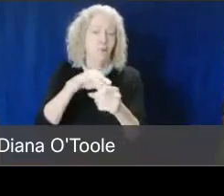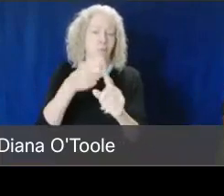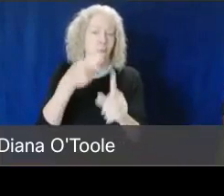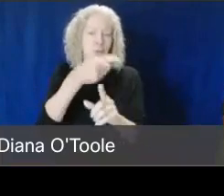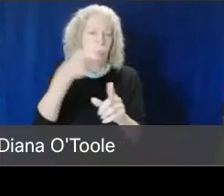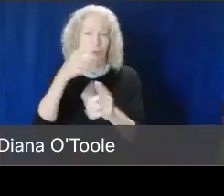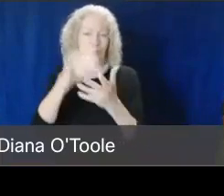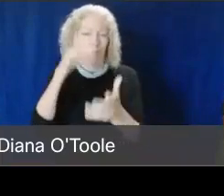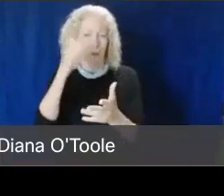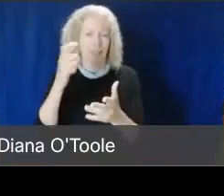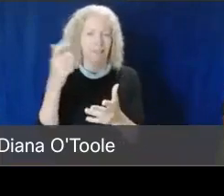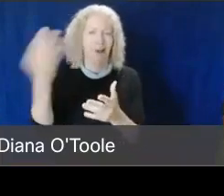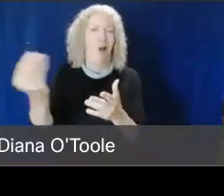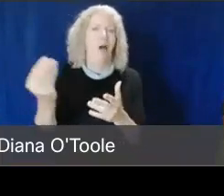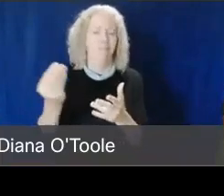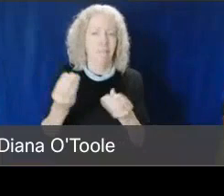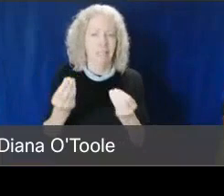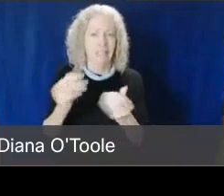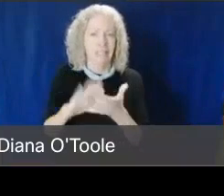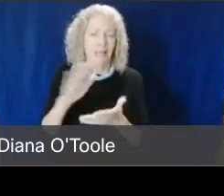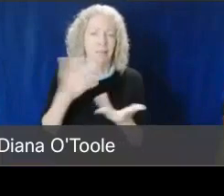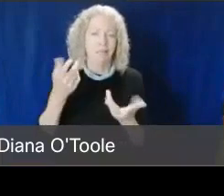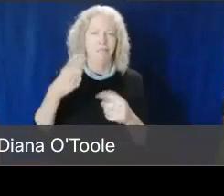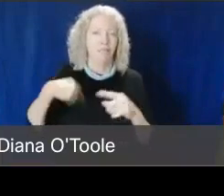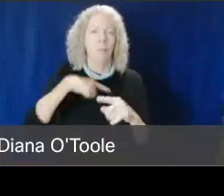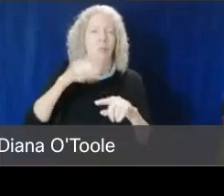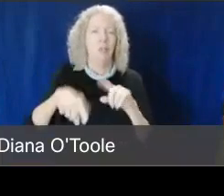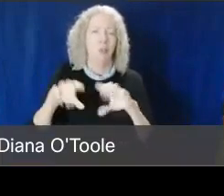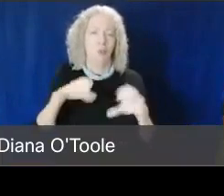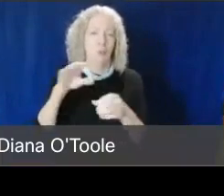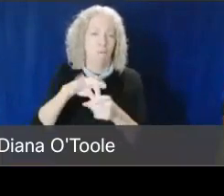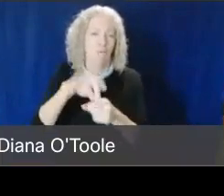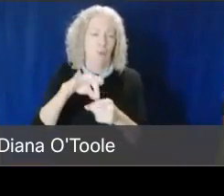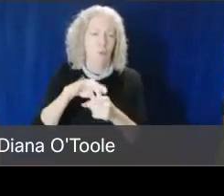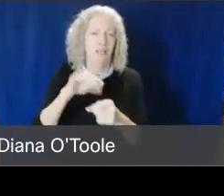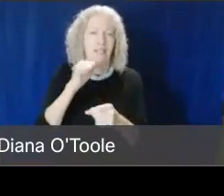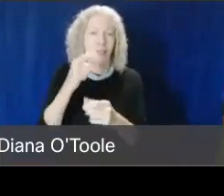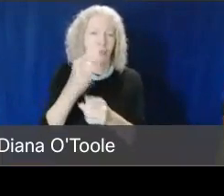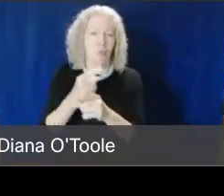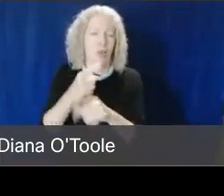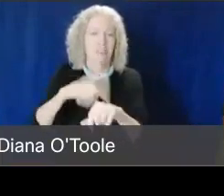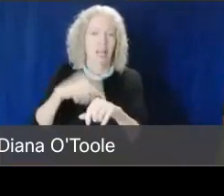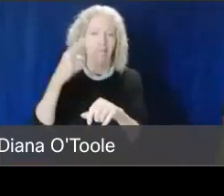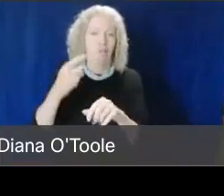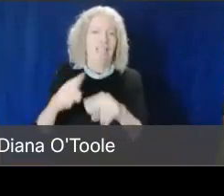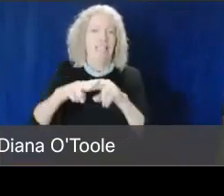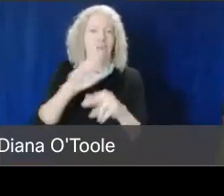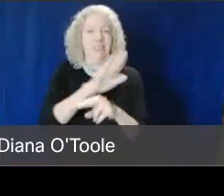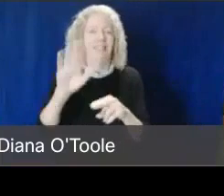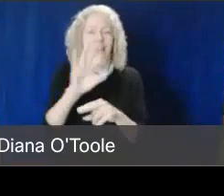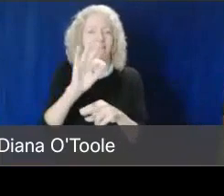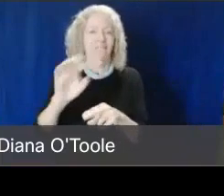It wasn't the right time to do the vote. And it certainly was not the right time to increase the cost of going to college. So